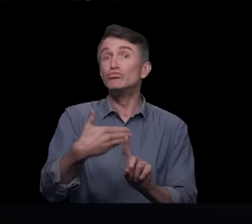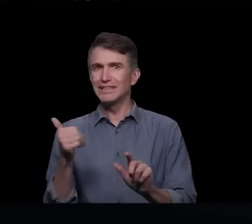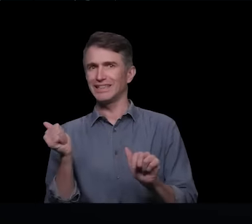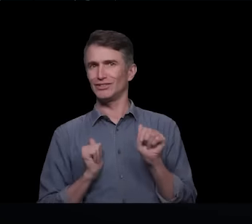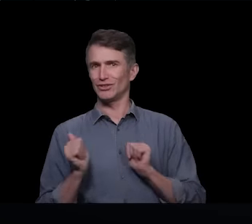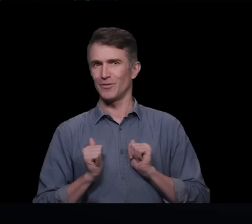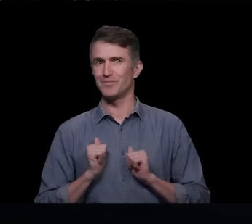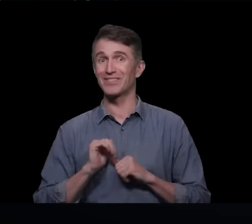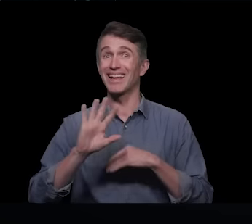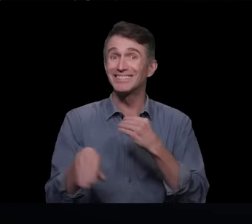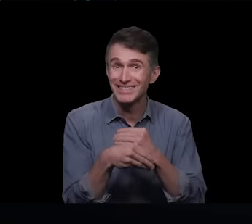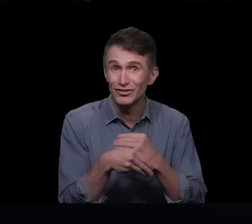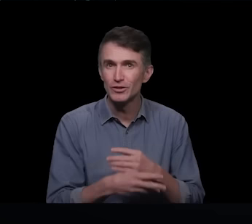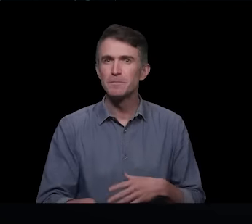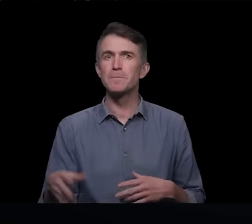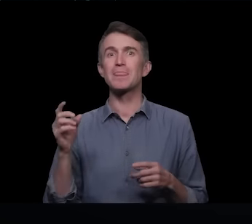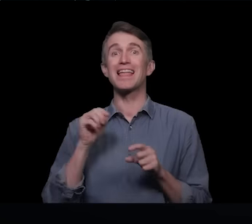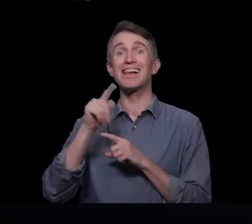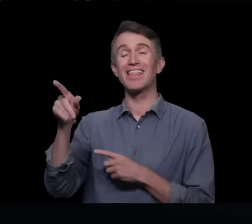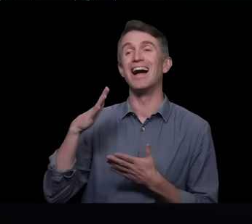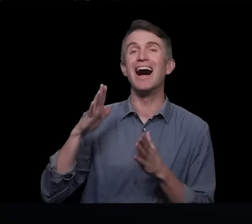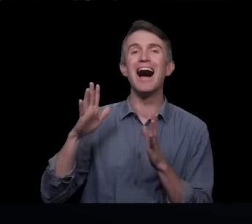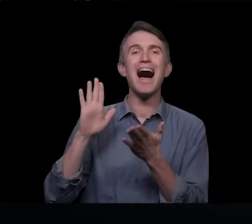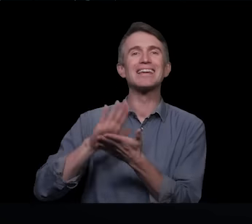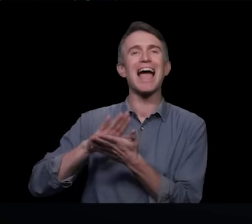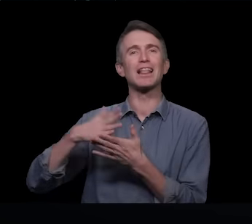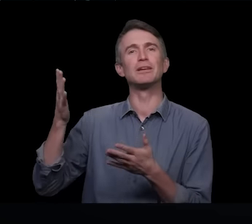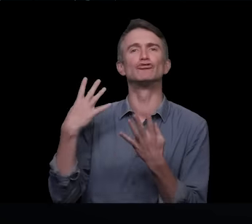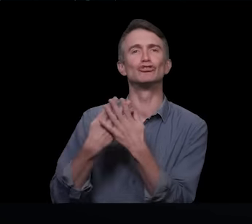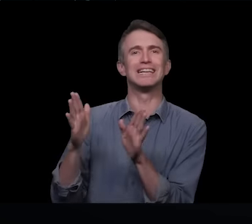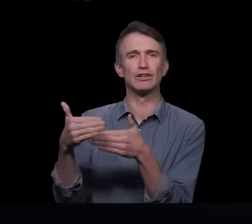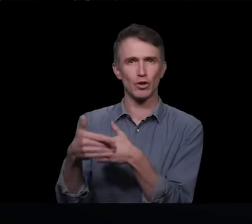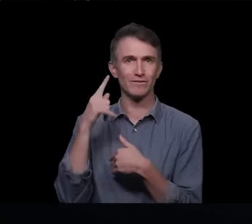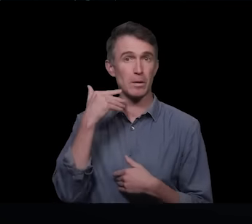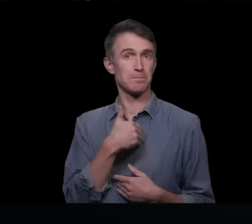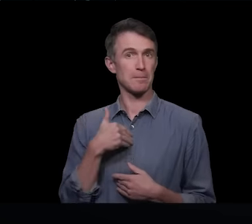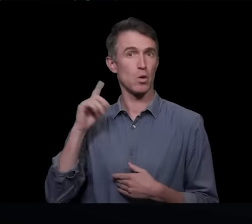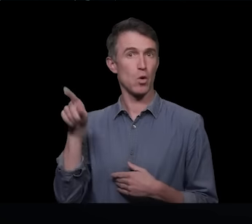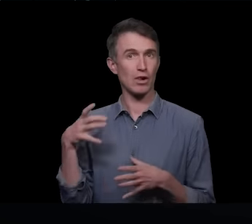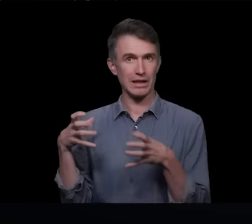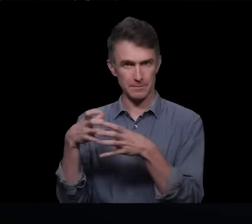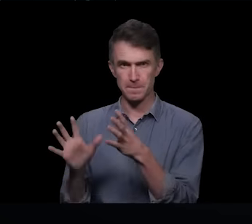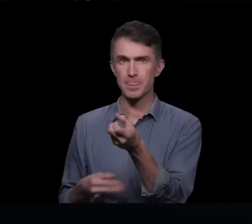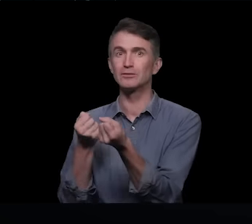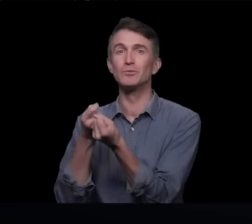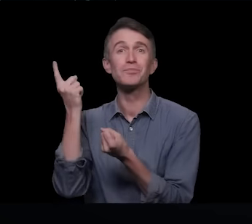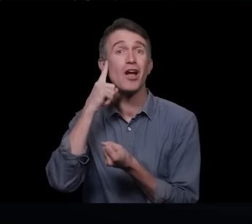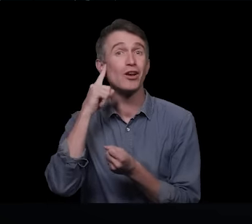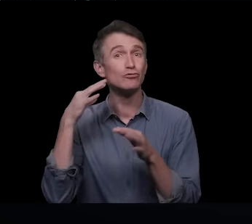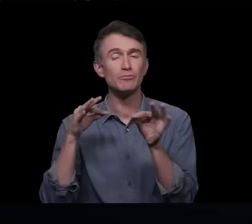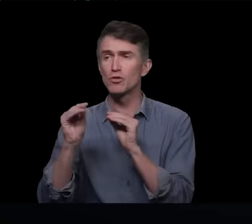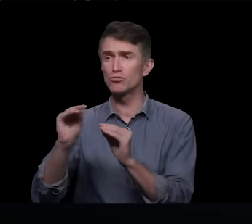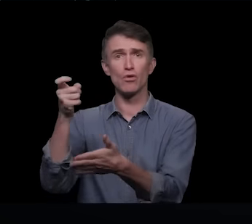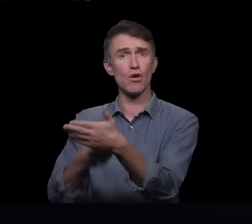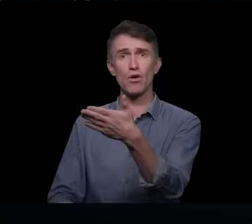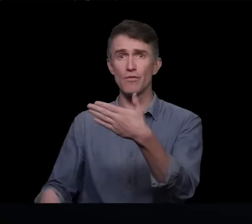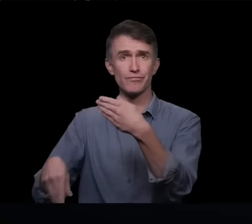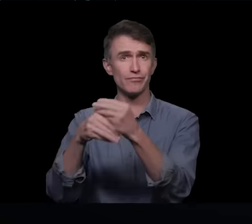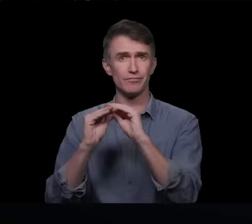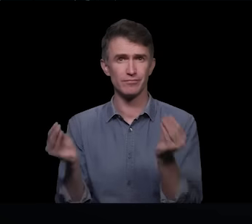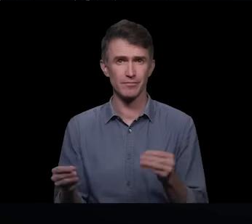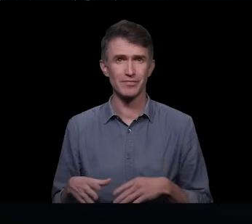pre-show. In addition, the Academy Screening Room, our members-only streaming platform, supports audio